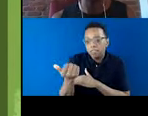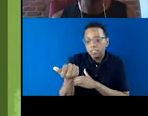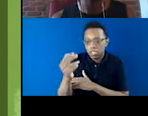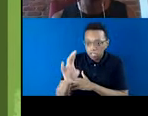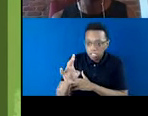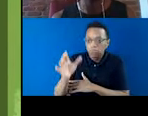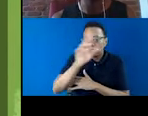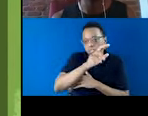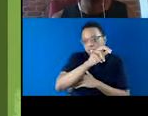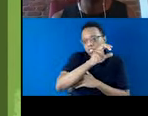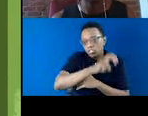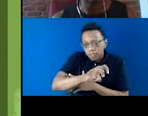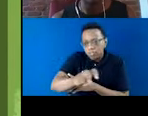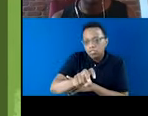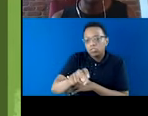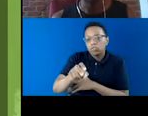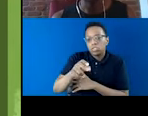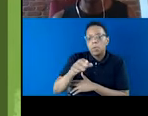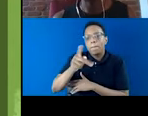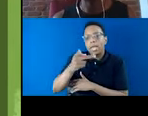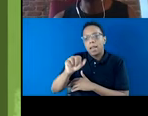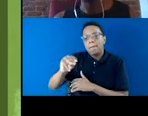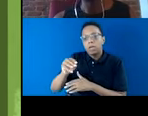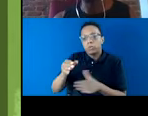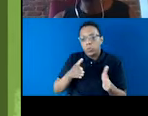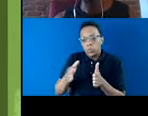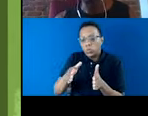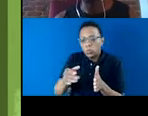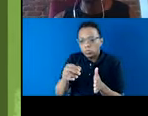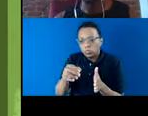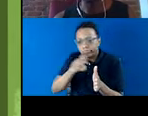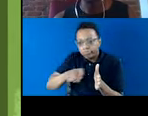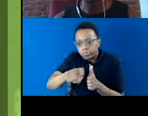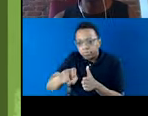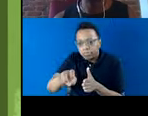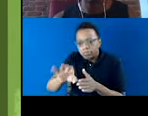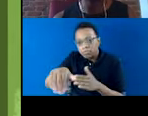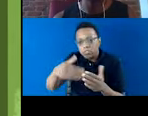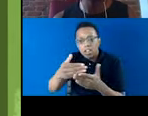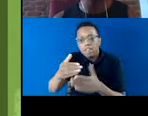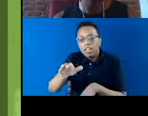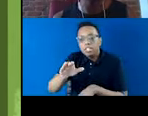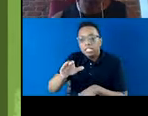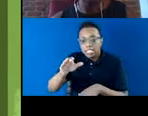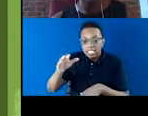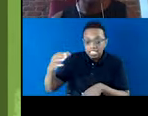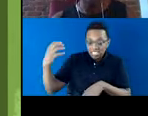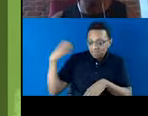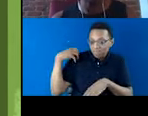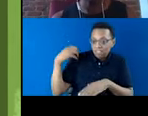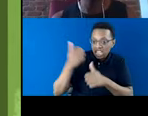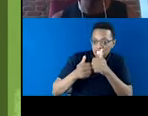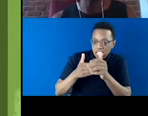of Panama when he discovered the village of Quarecua. He actually had already murdered the leader of that village before he entered